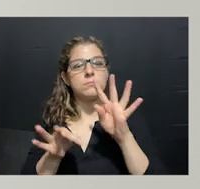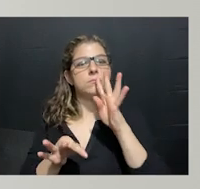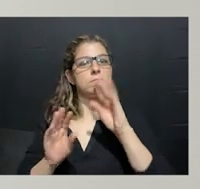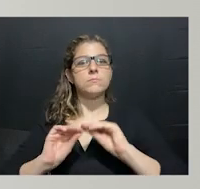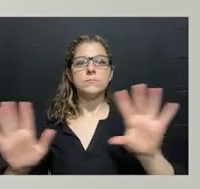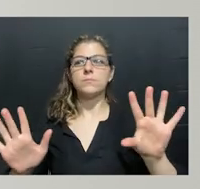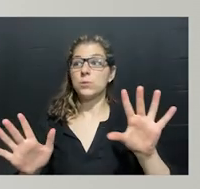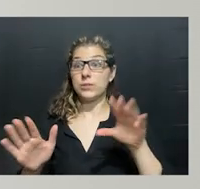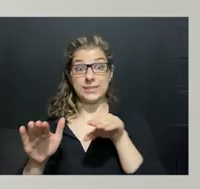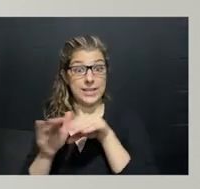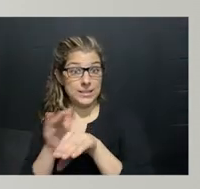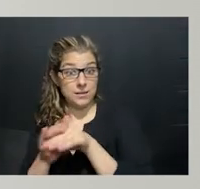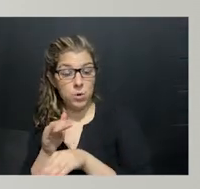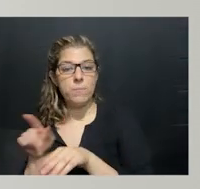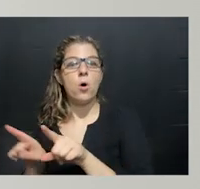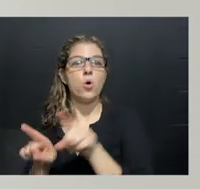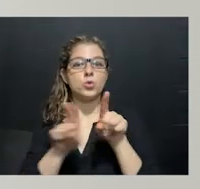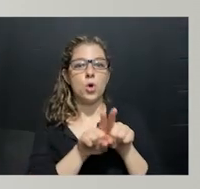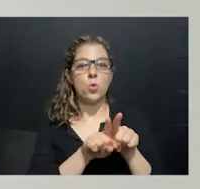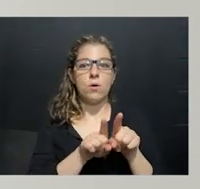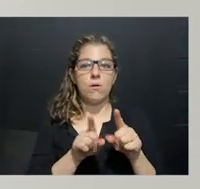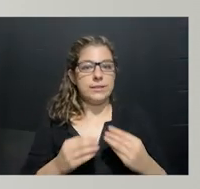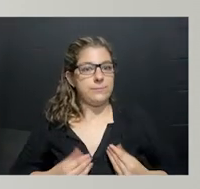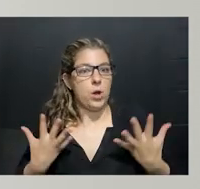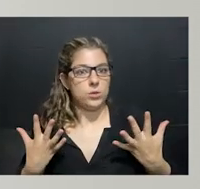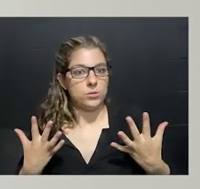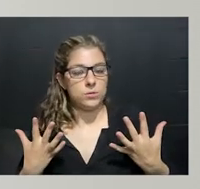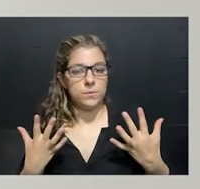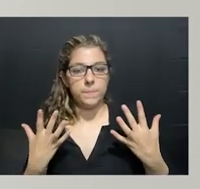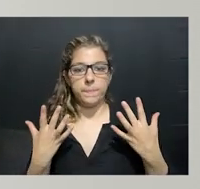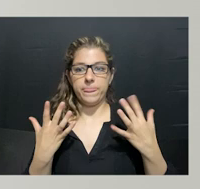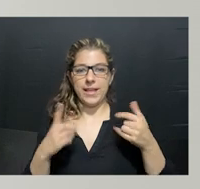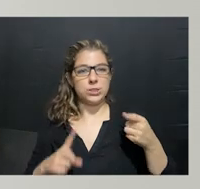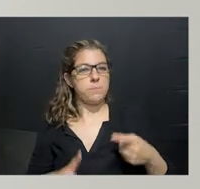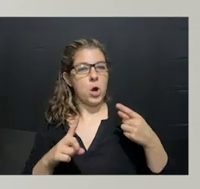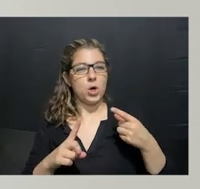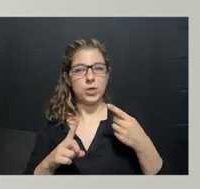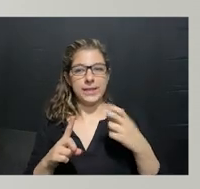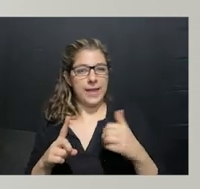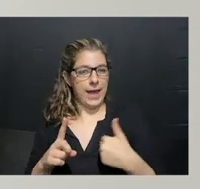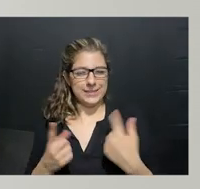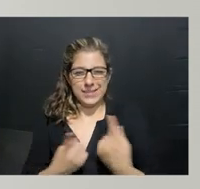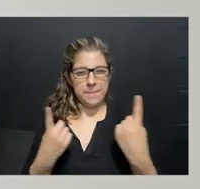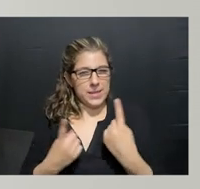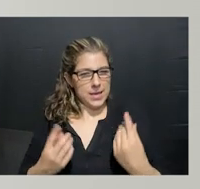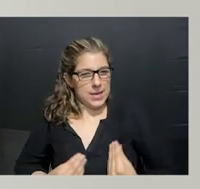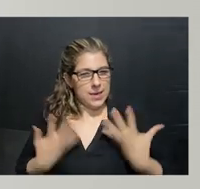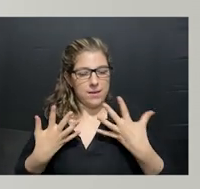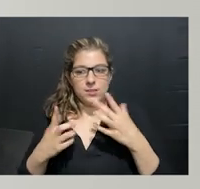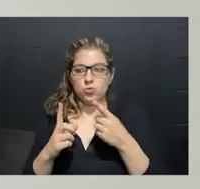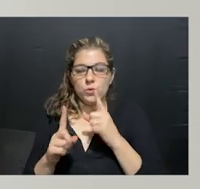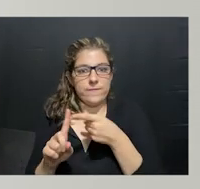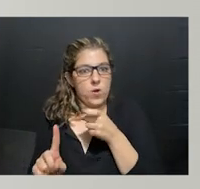way that was not only accessible, but also galvanizing. That spark that he had comes